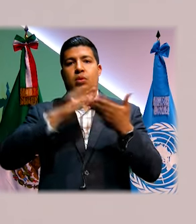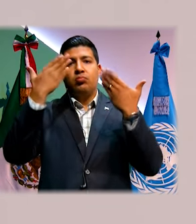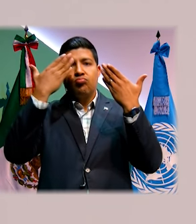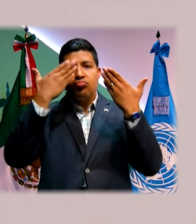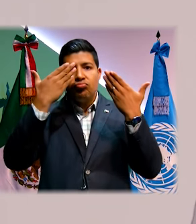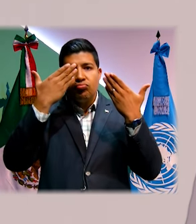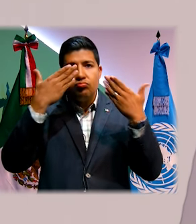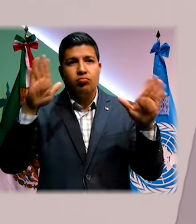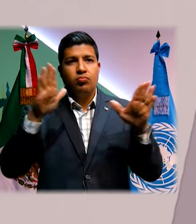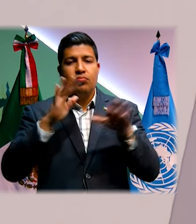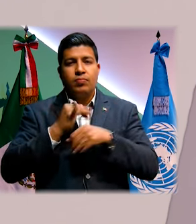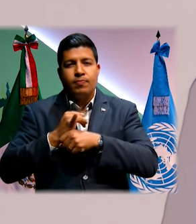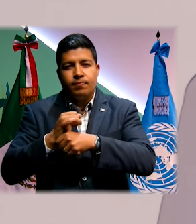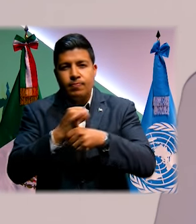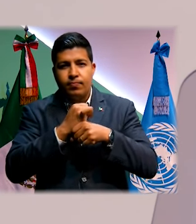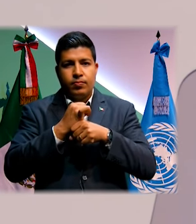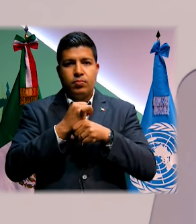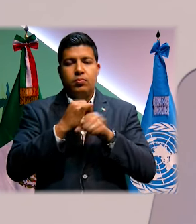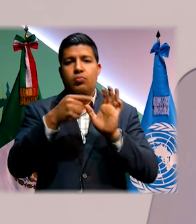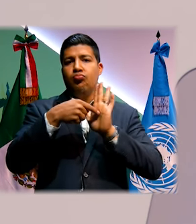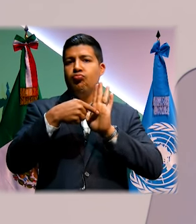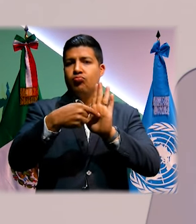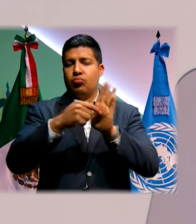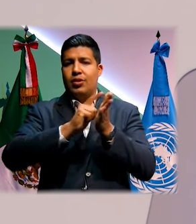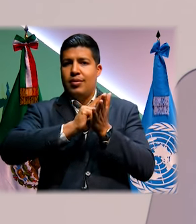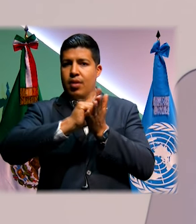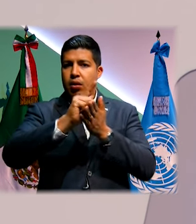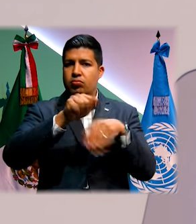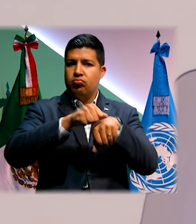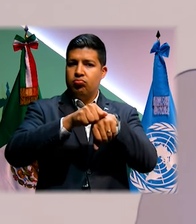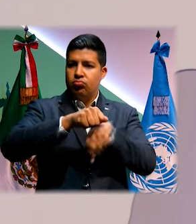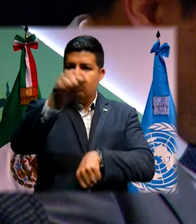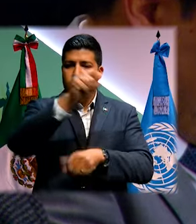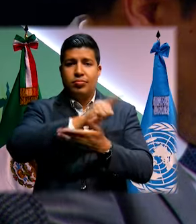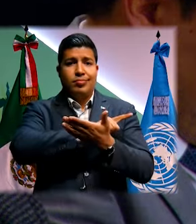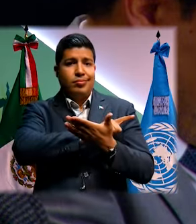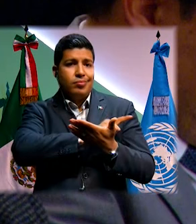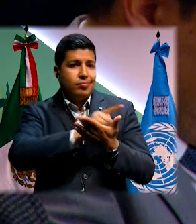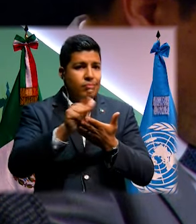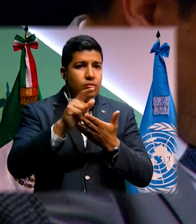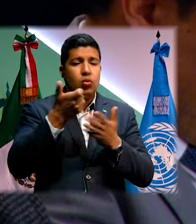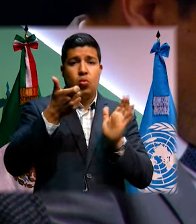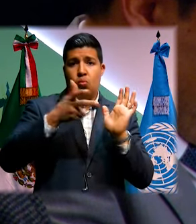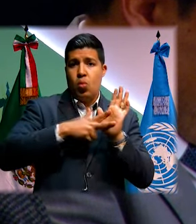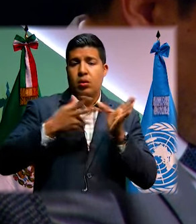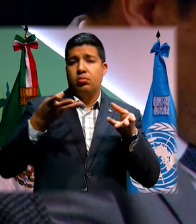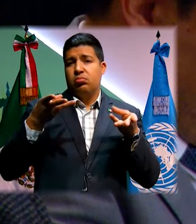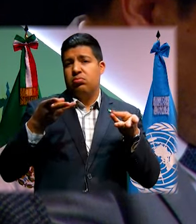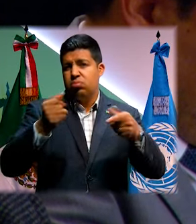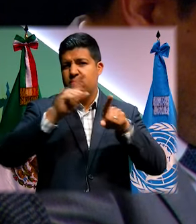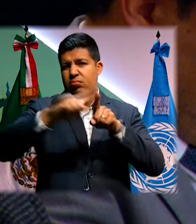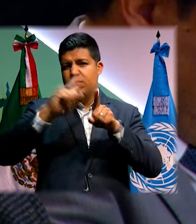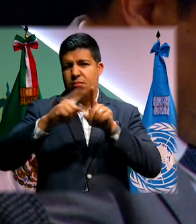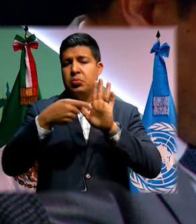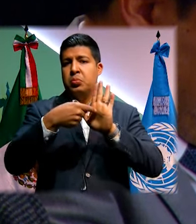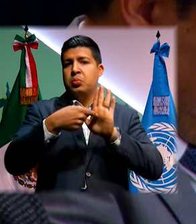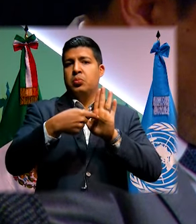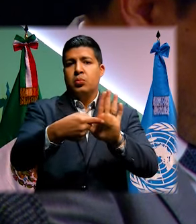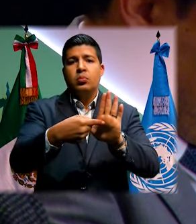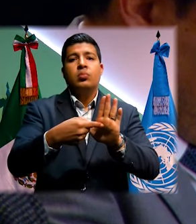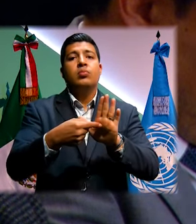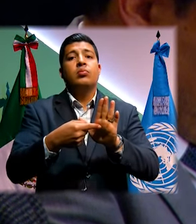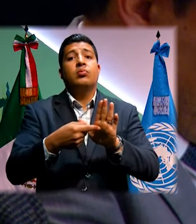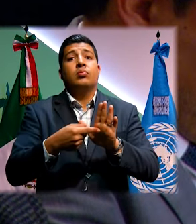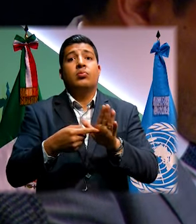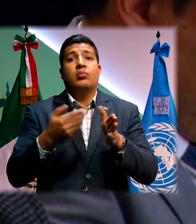vision of reality, demand accountability of our governments, question democracies. Innovation and